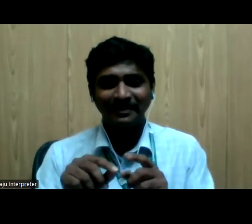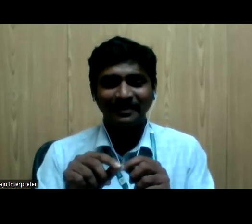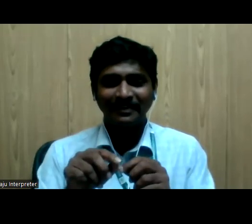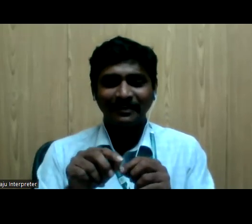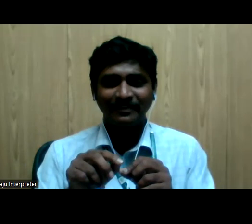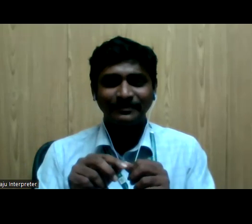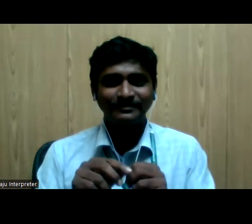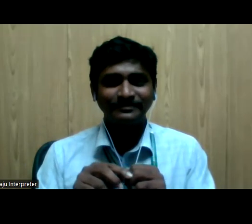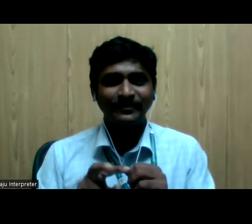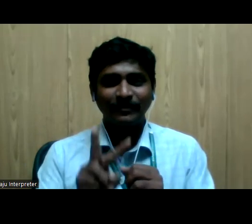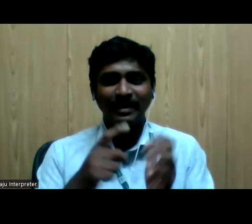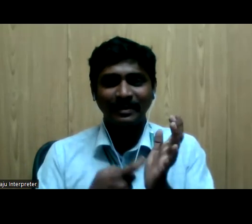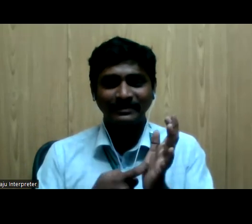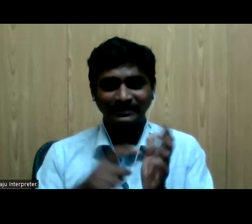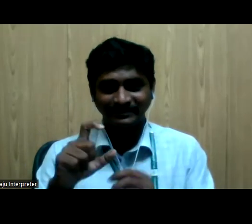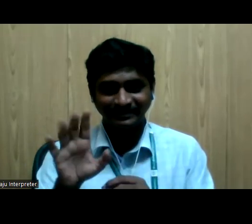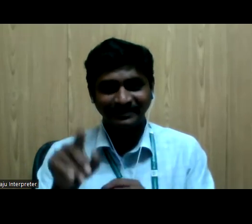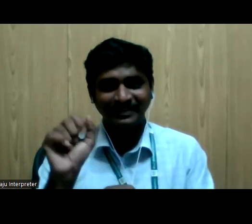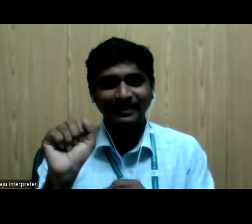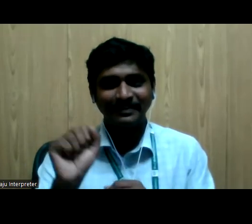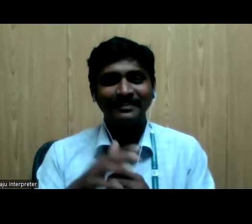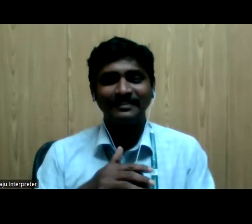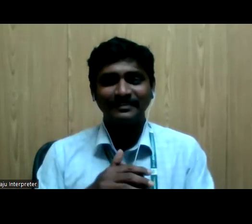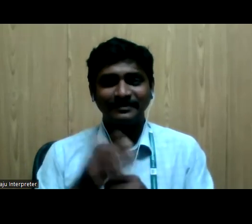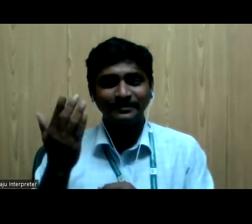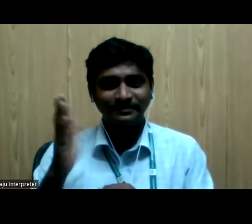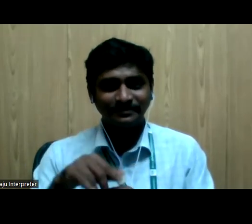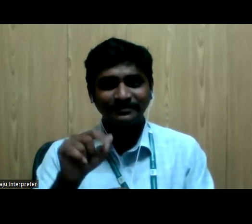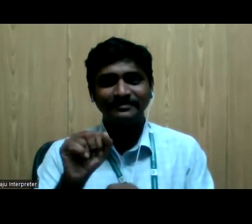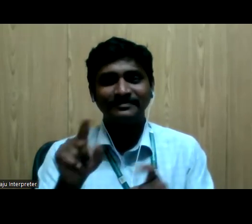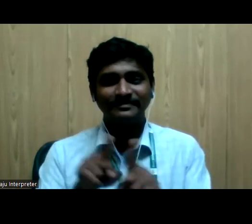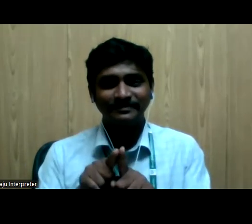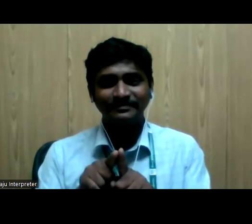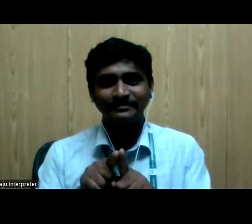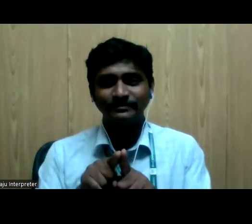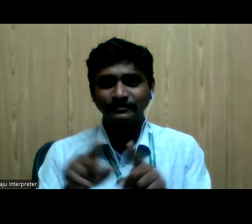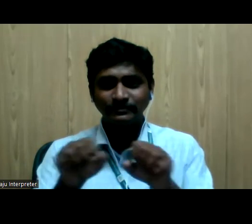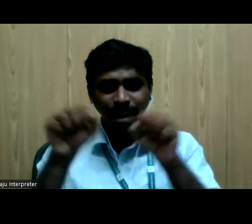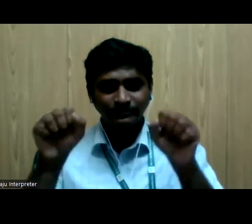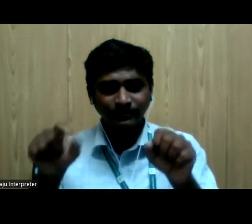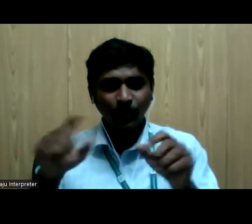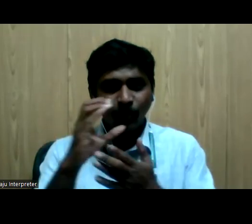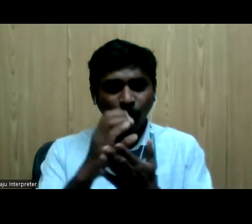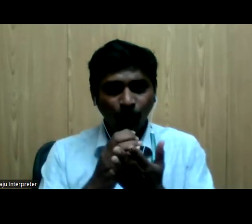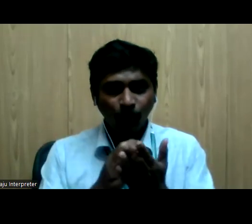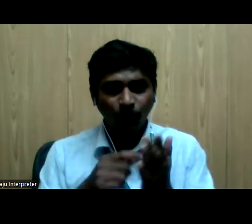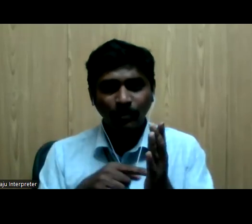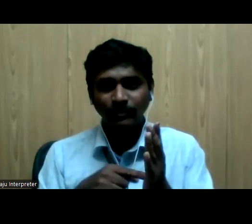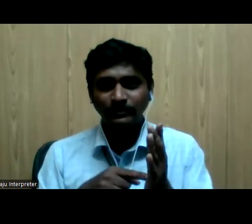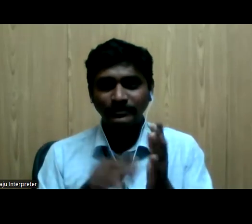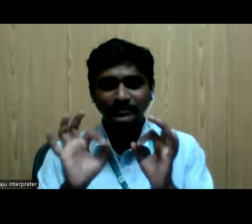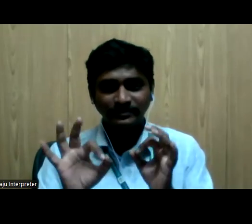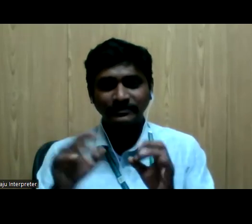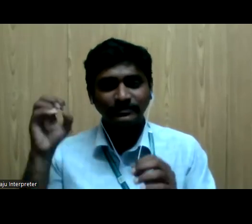diverse perspectives and experiences have enriched our discourse and shed a light on the multiple aspects of caregiving.